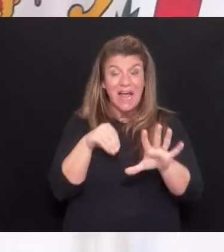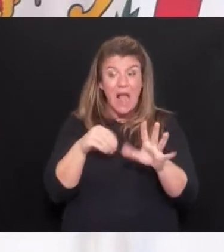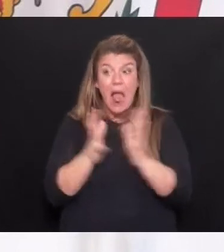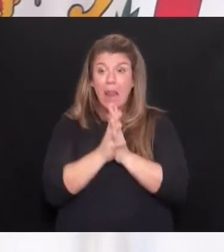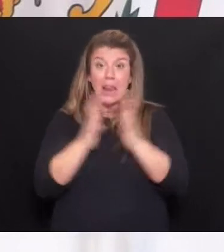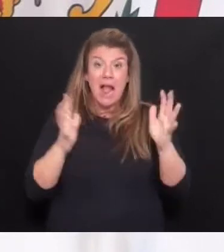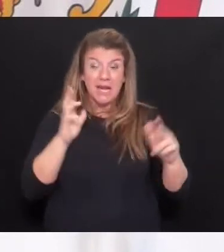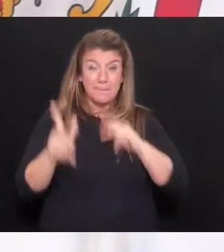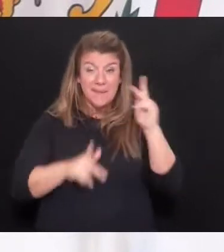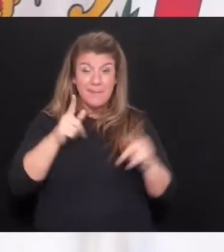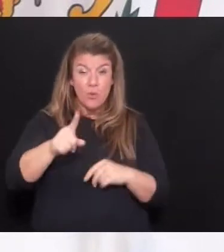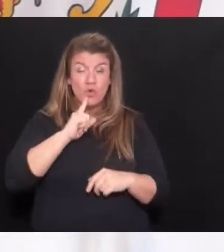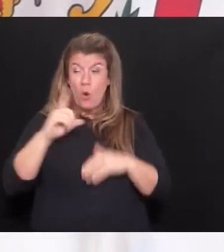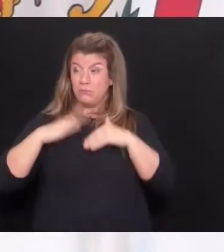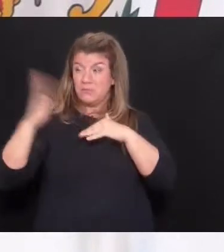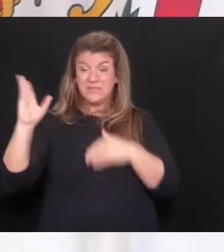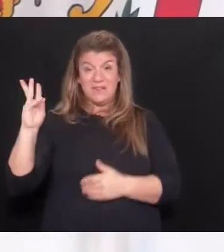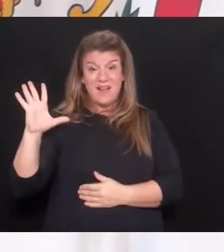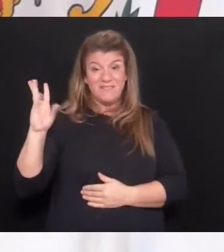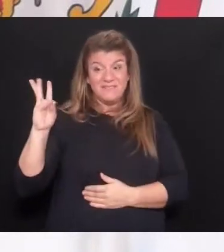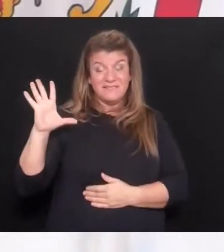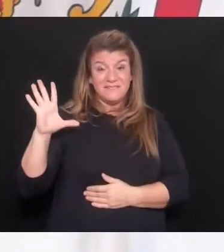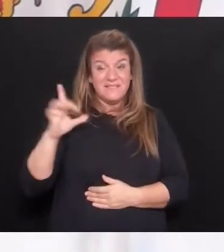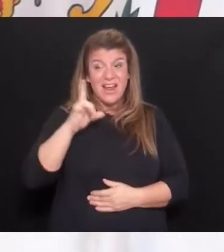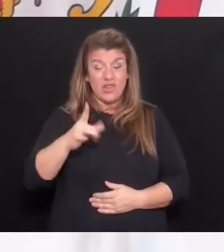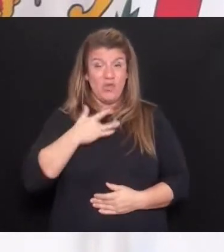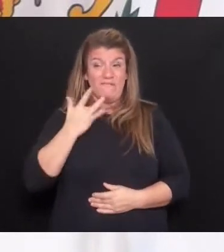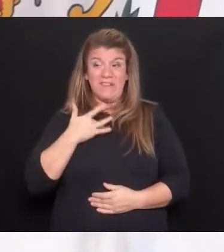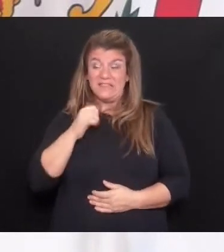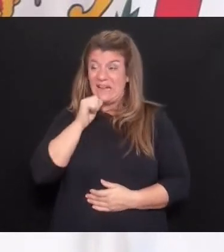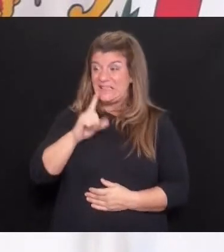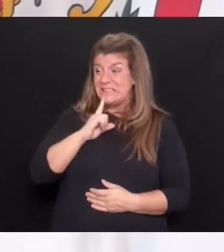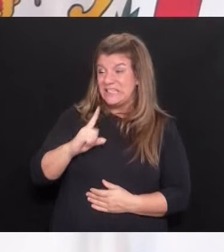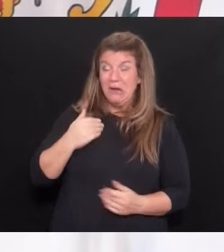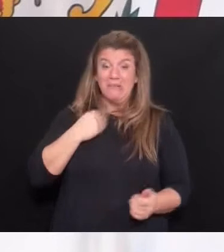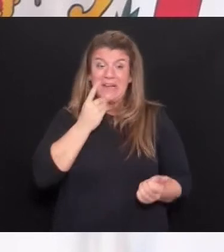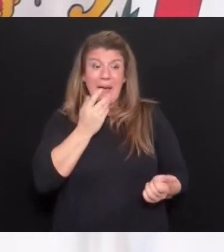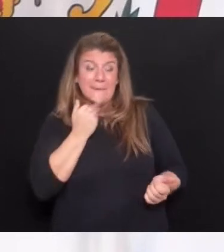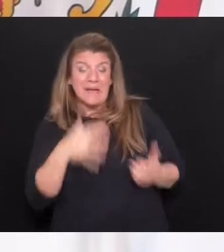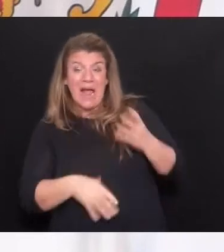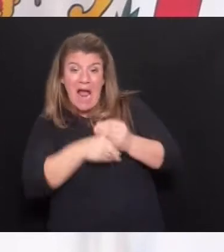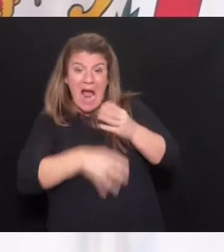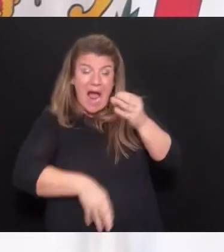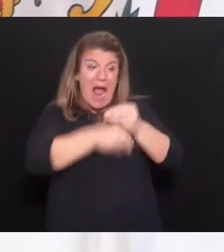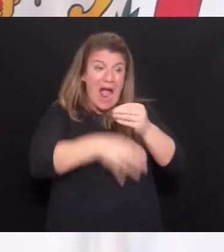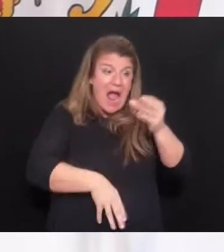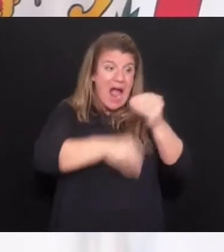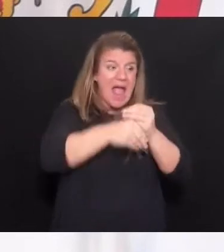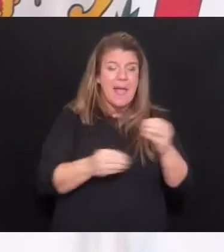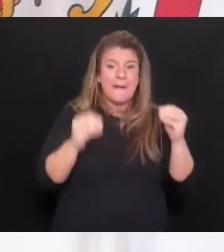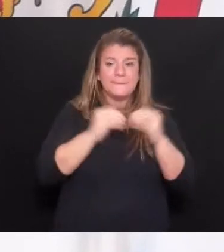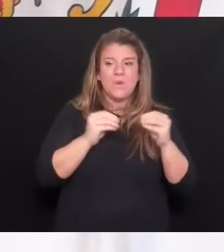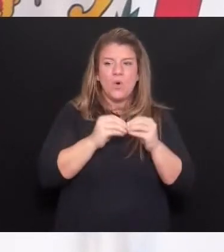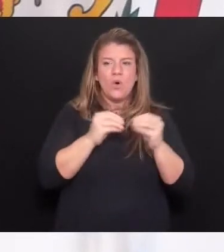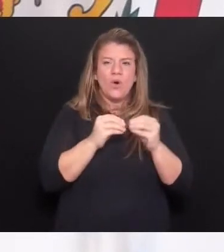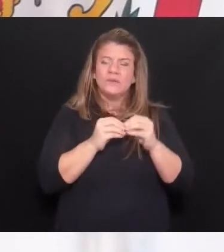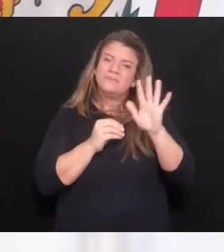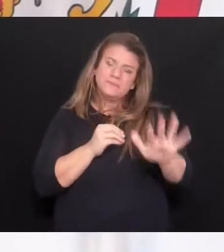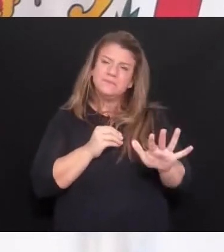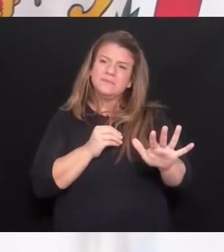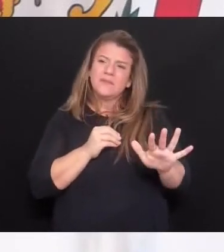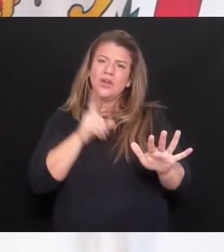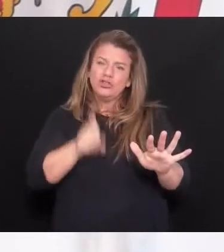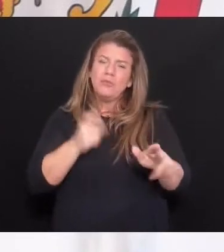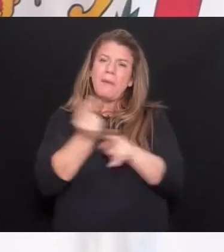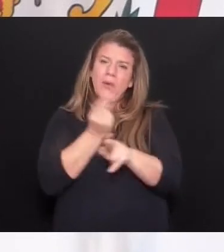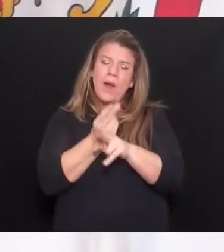of people, and you're 65 and above, and you're compromised with diabetes or whatever it may be, you probably really, really need to think really hard about